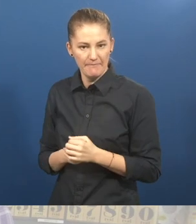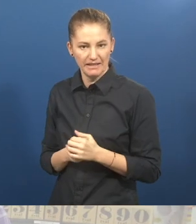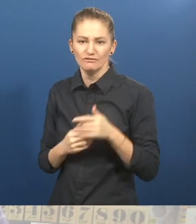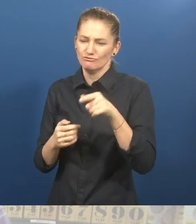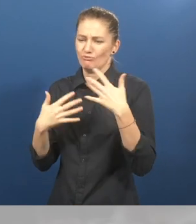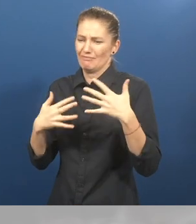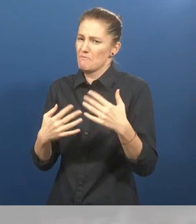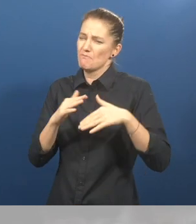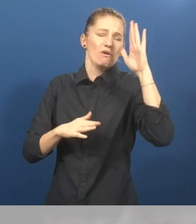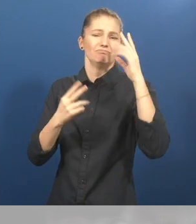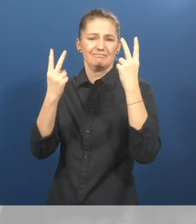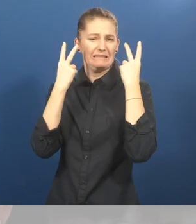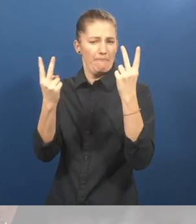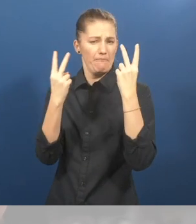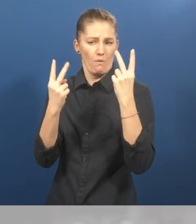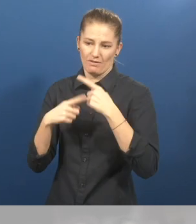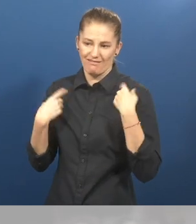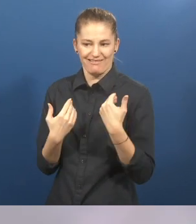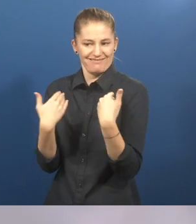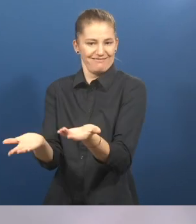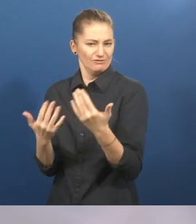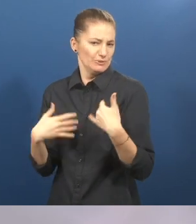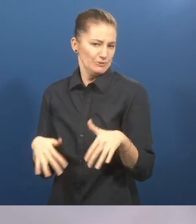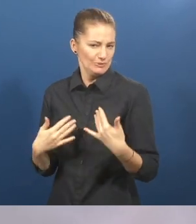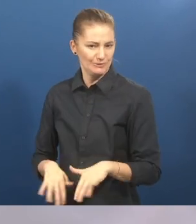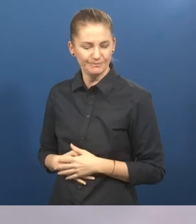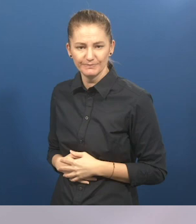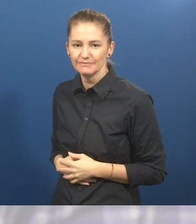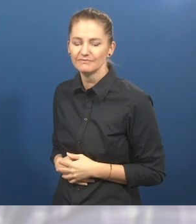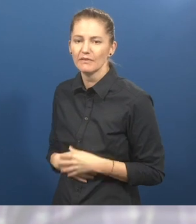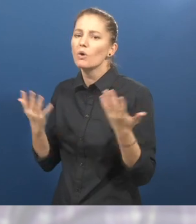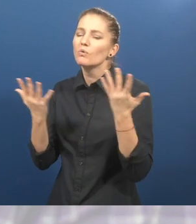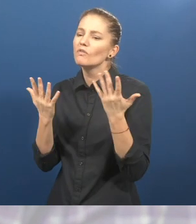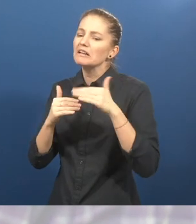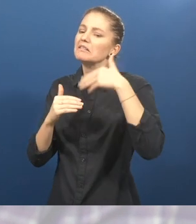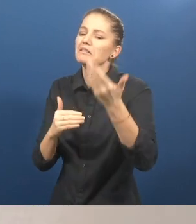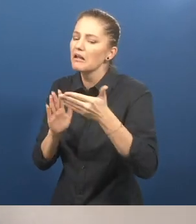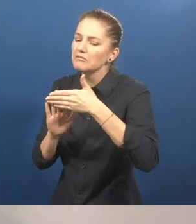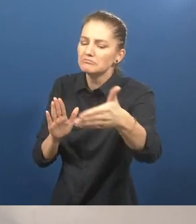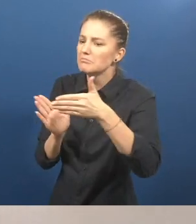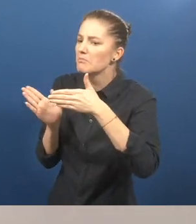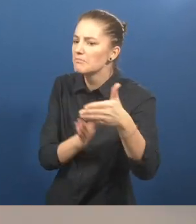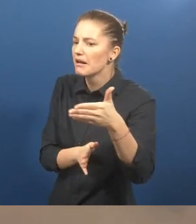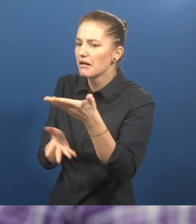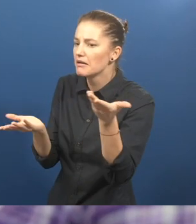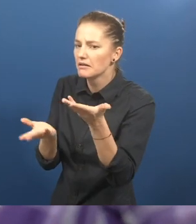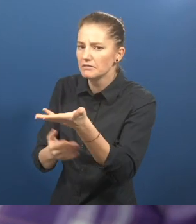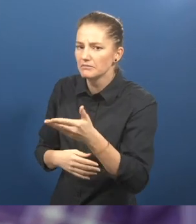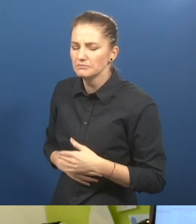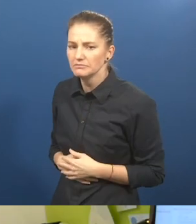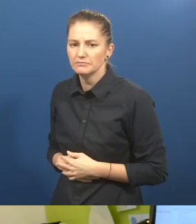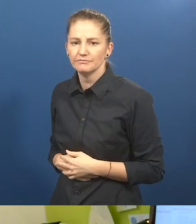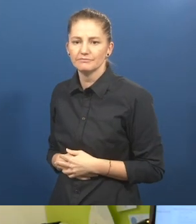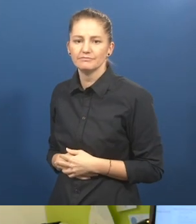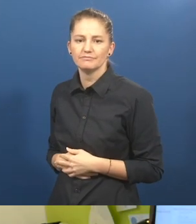What is next for training and counseling for deaf people? People using sign language in the pharmacy. Austrian